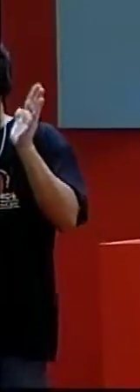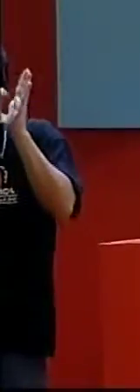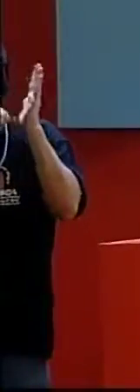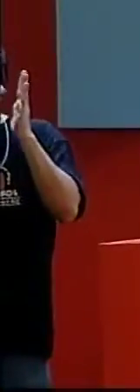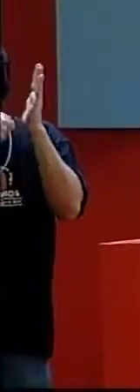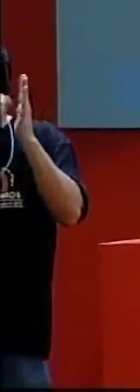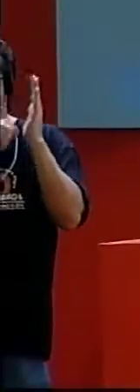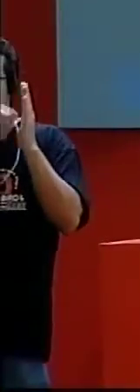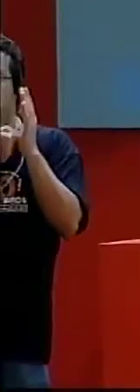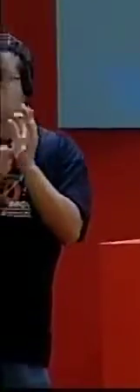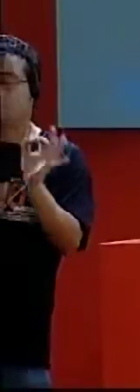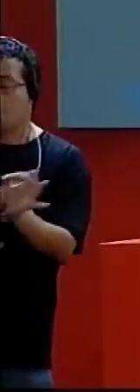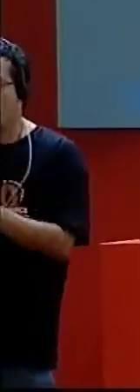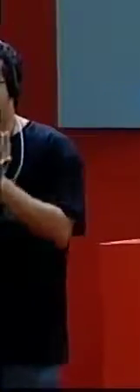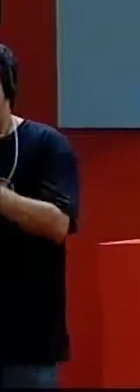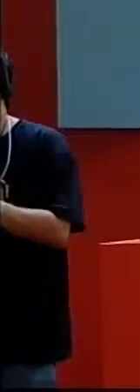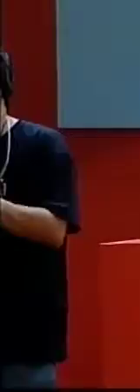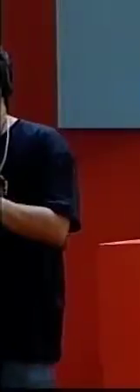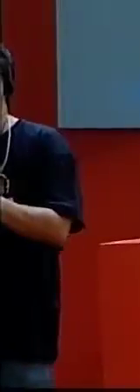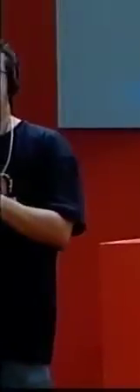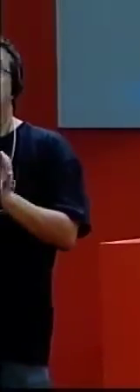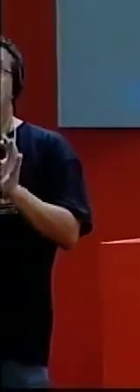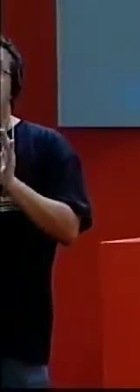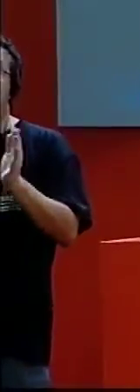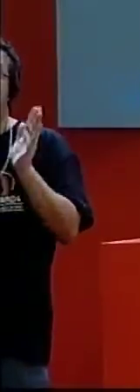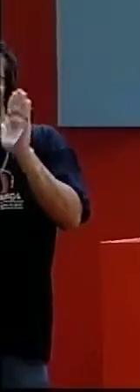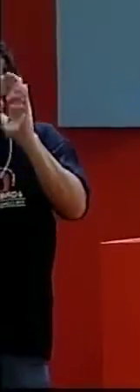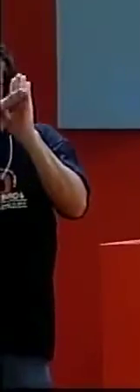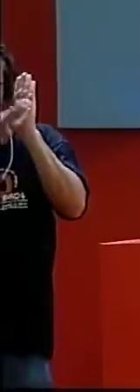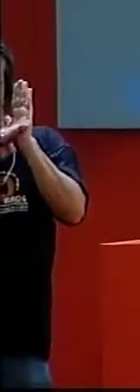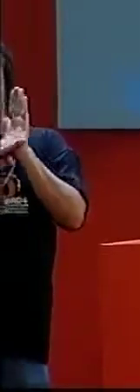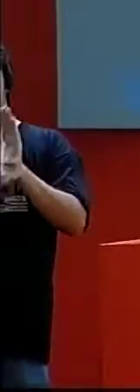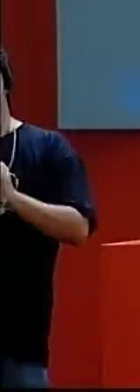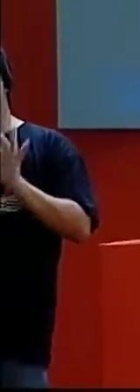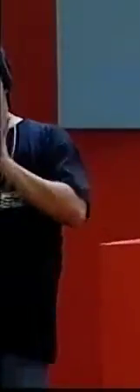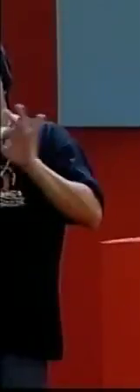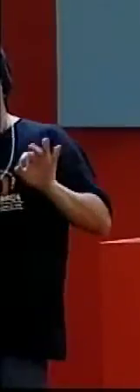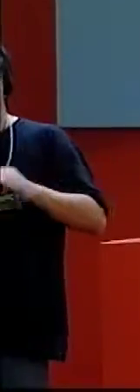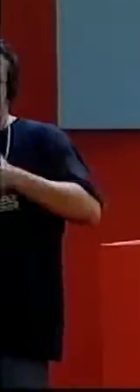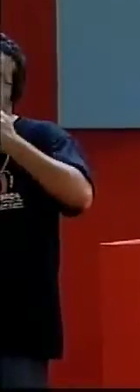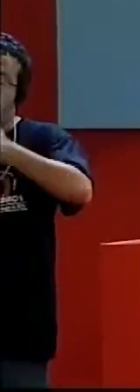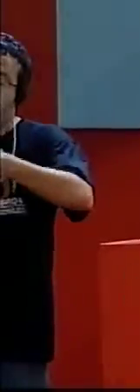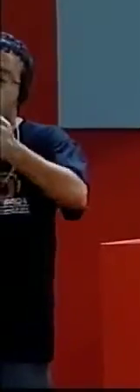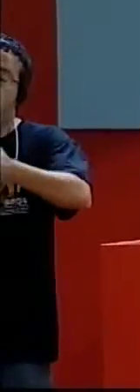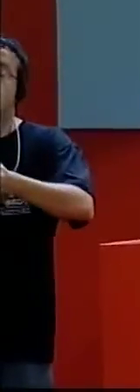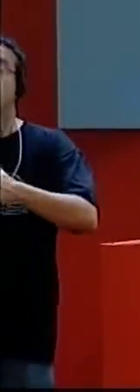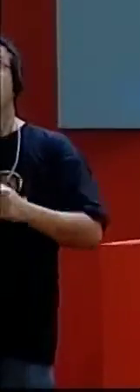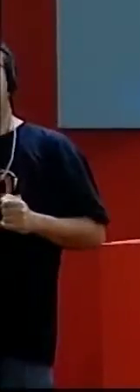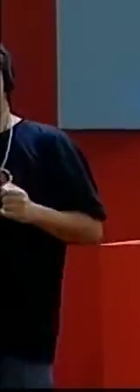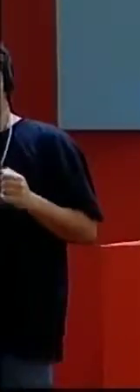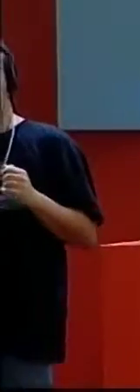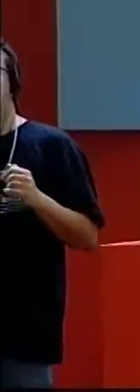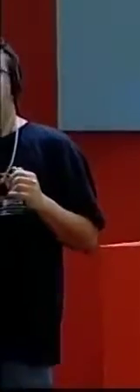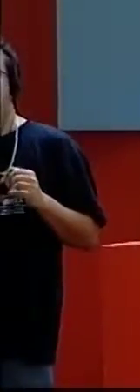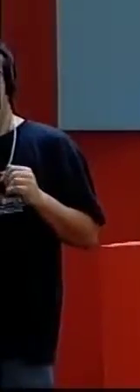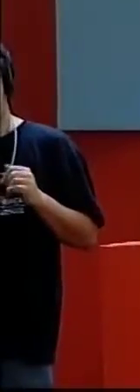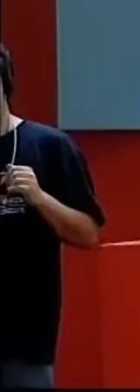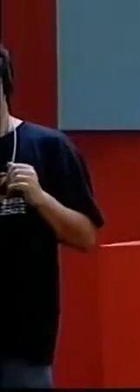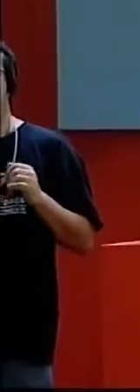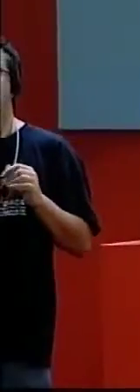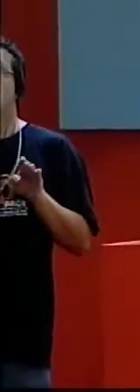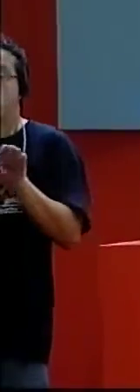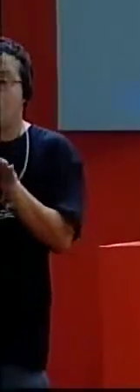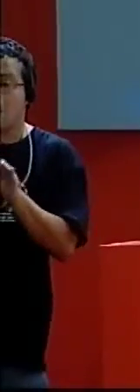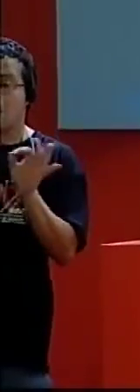agenda that is being developed and shaped in what we call the climate justice movement. Because